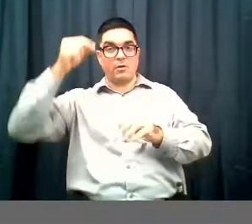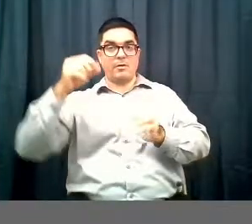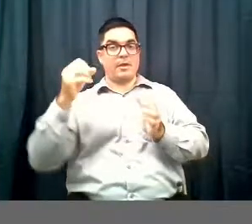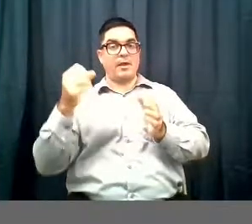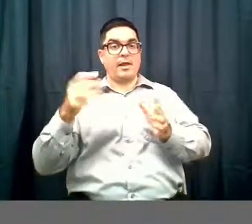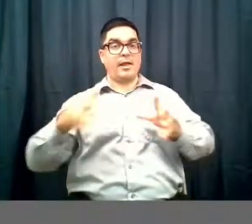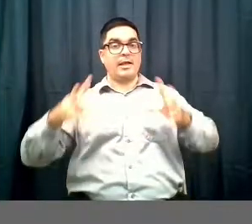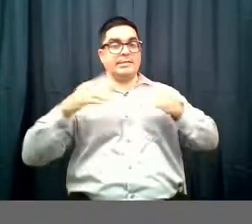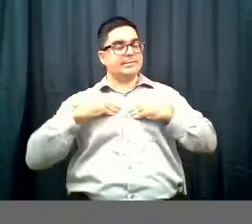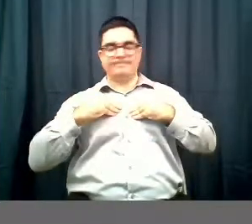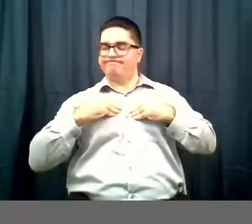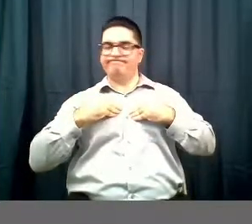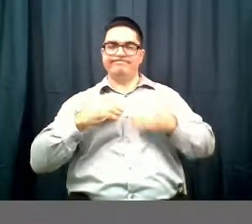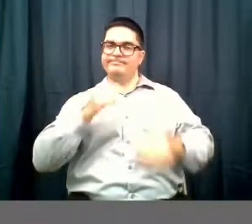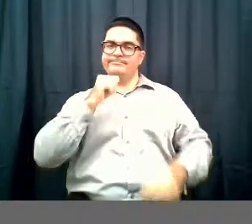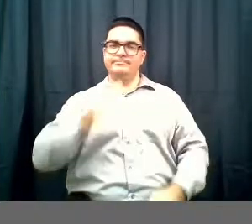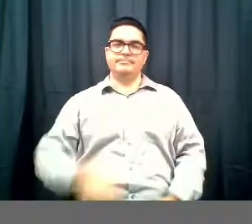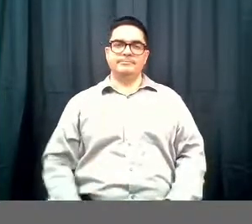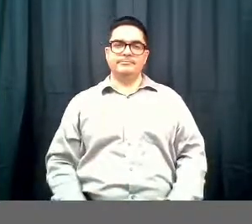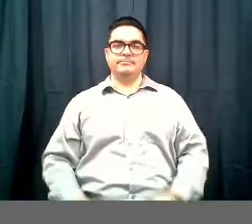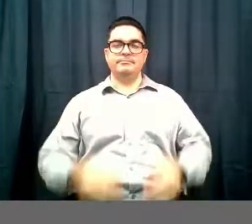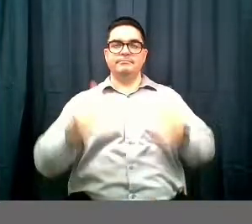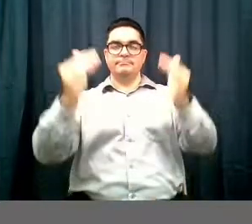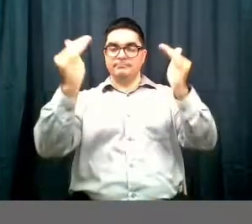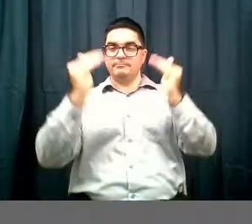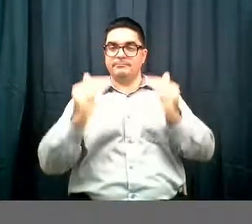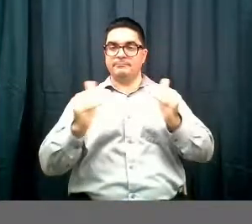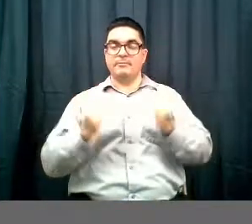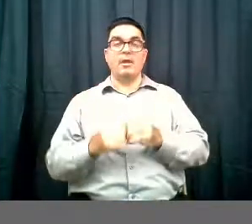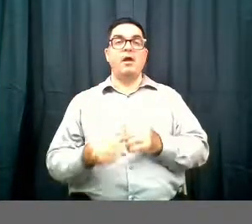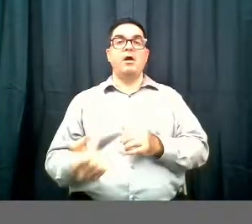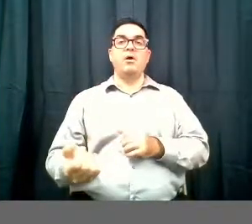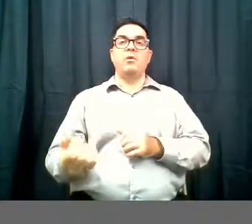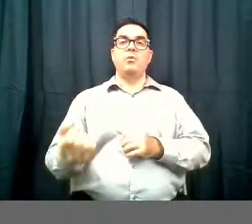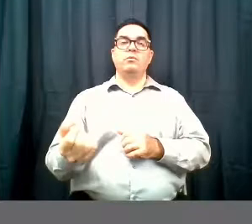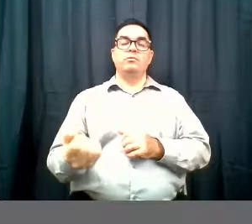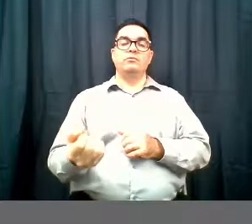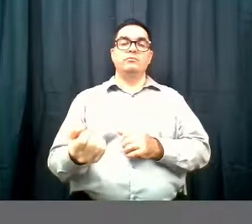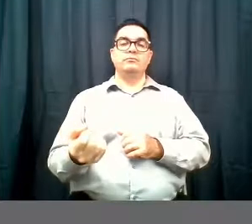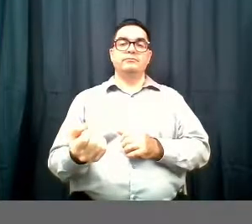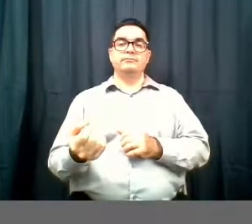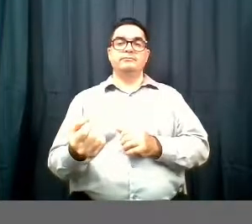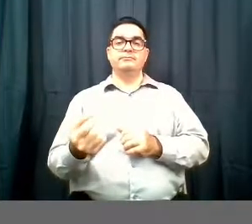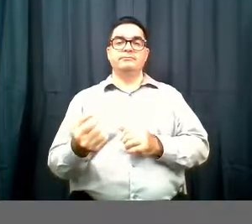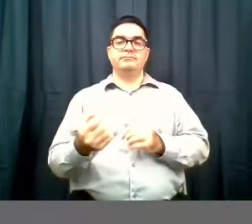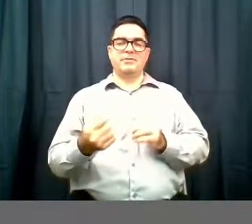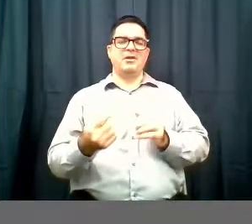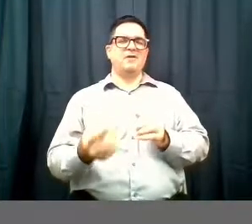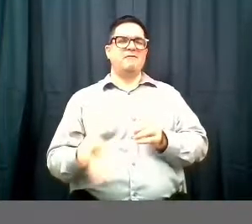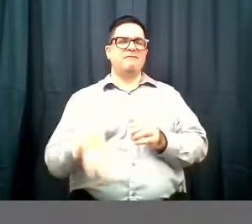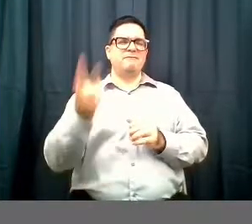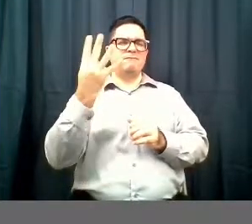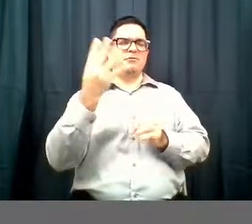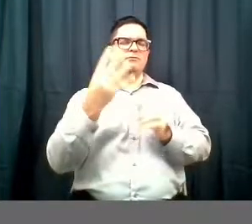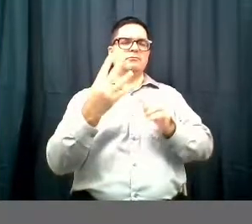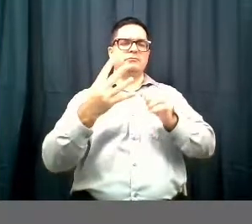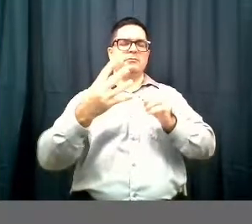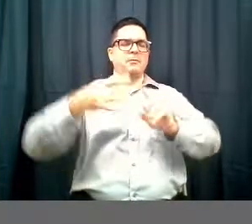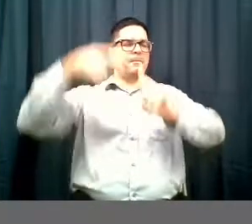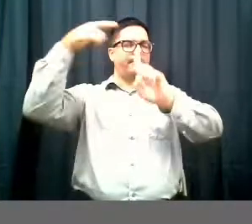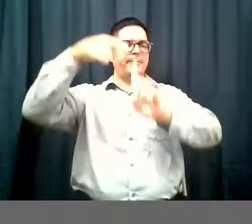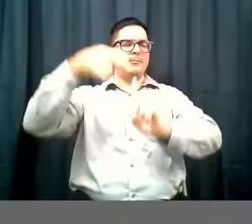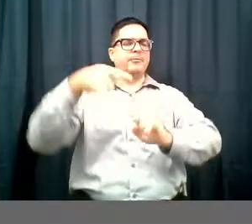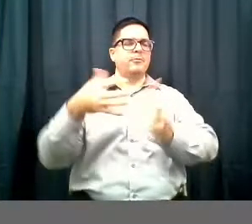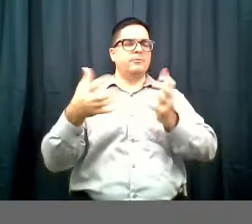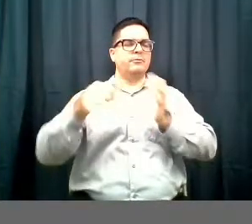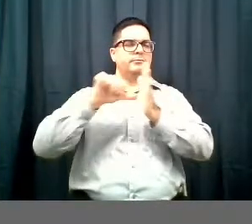page. And while more work remains, there are 4 main categories of progress I would like to highlight for you today. First, our